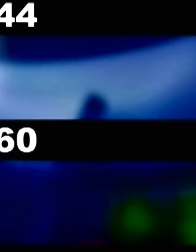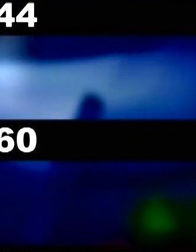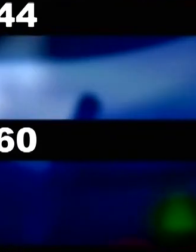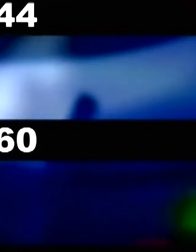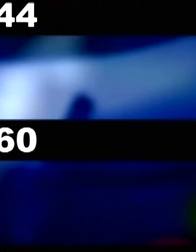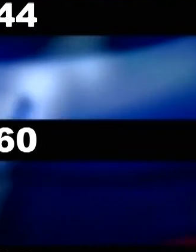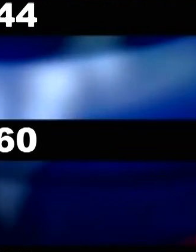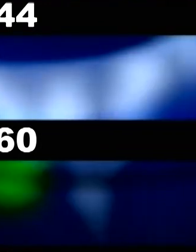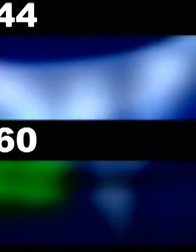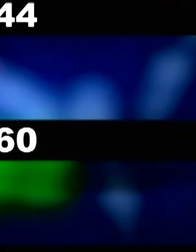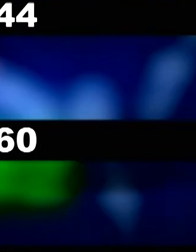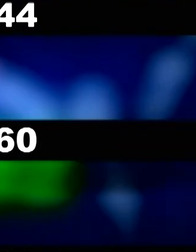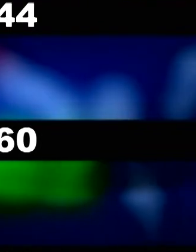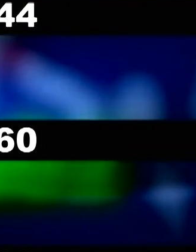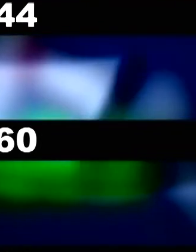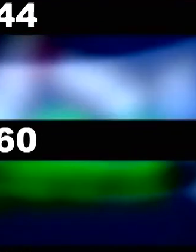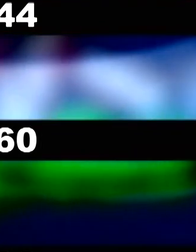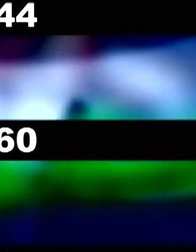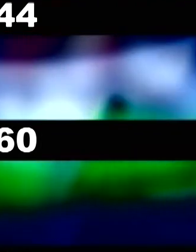changing hands, all of